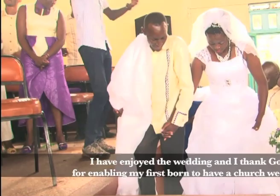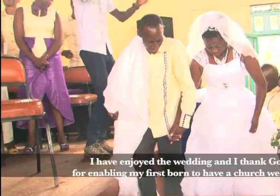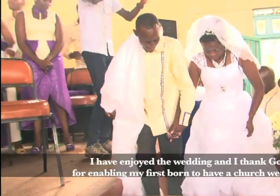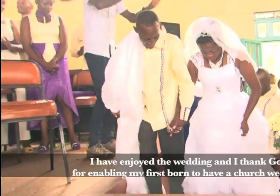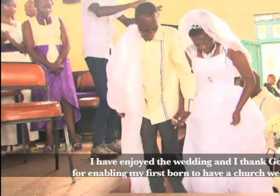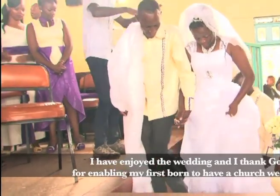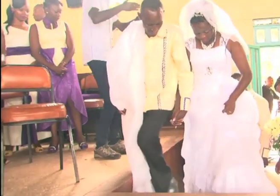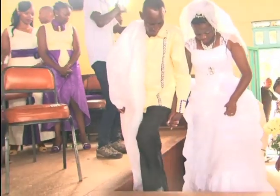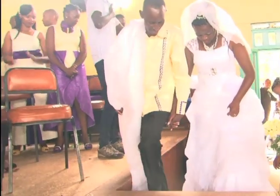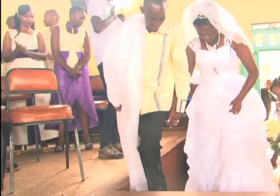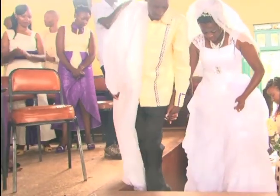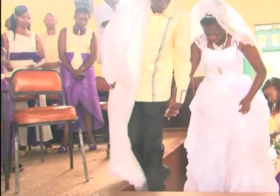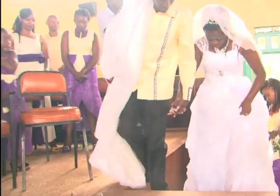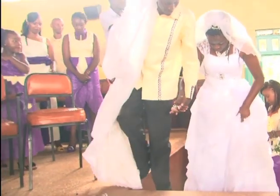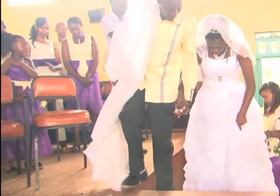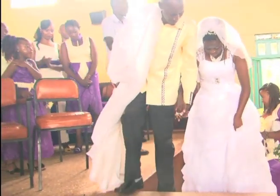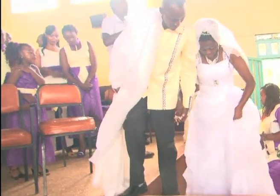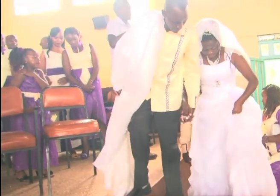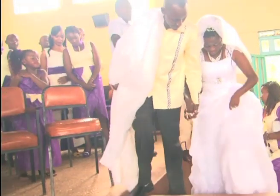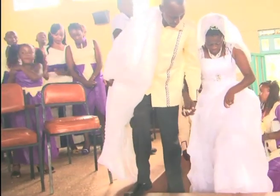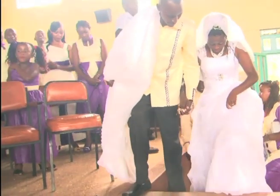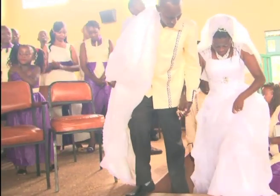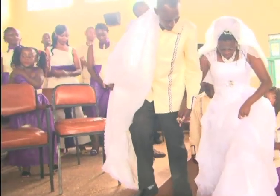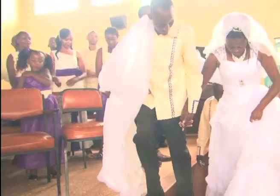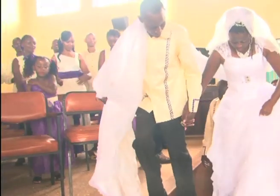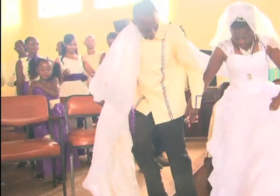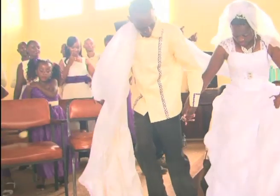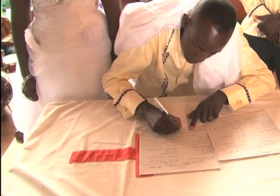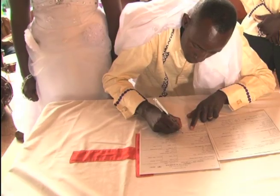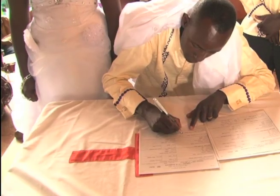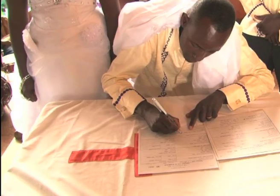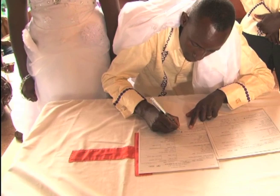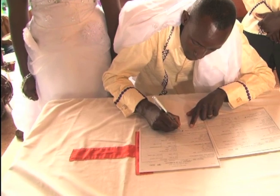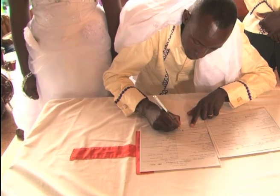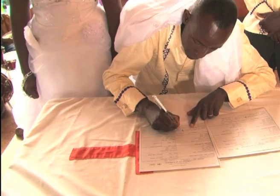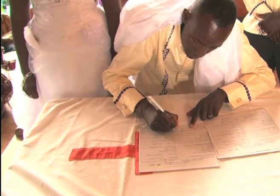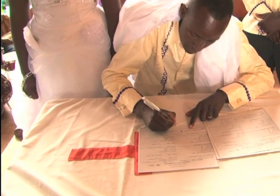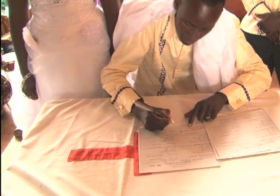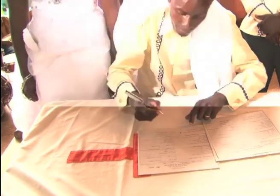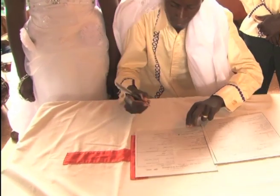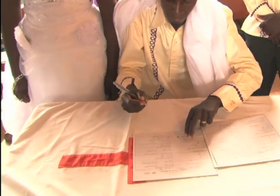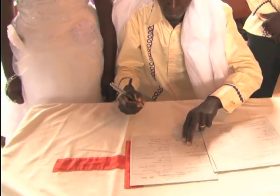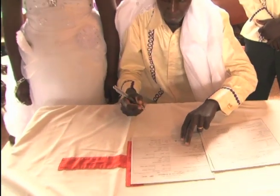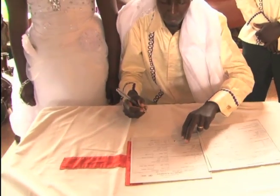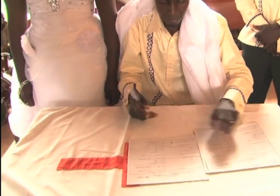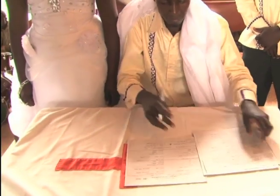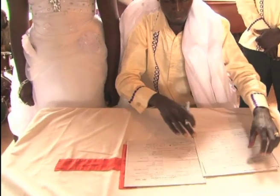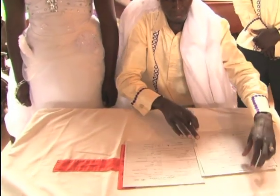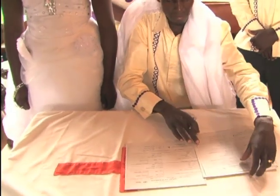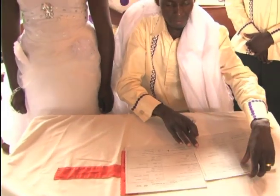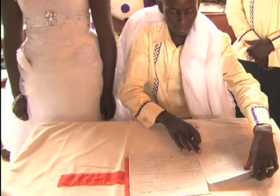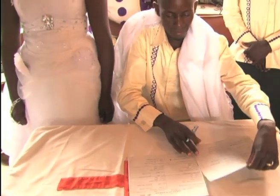amewezesha mtoto wake wa kwanza kufika siku ya leo na hata kupata mke. Julia Washira, a sign